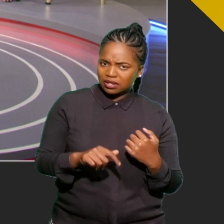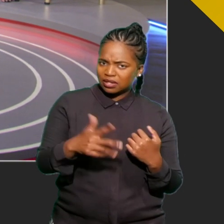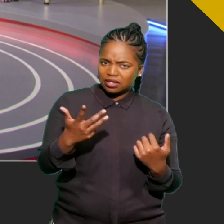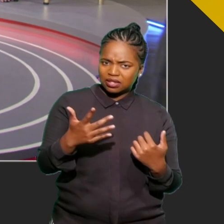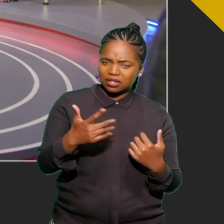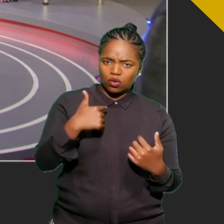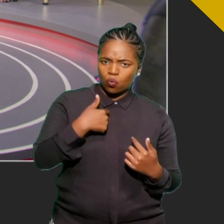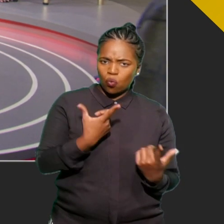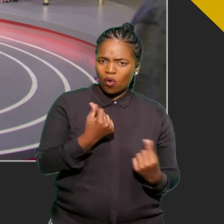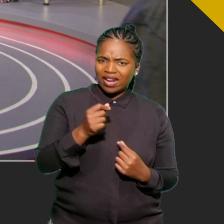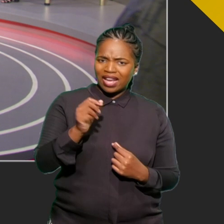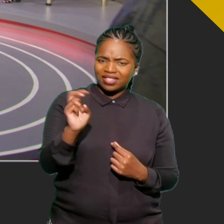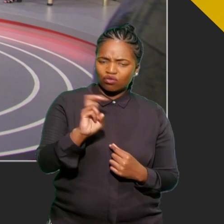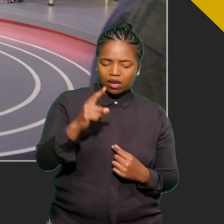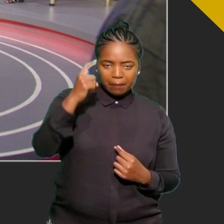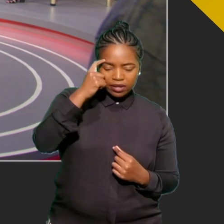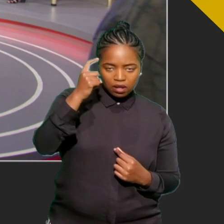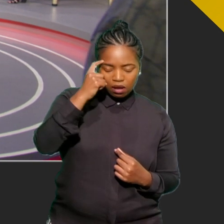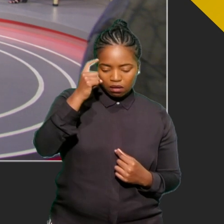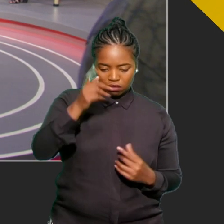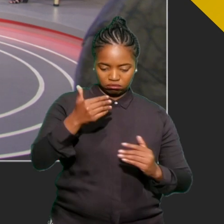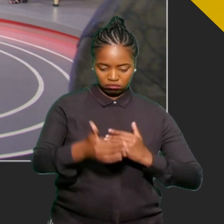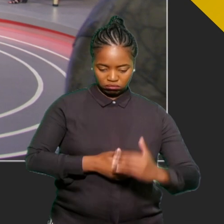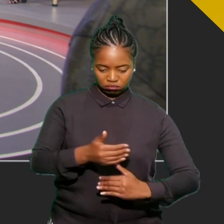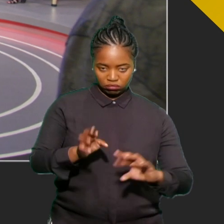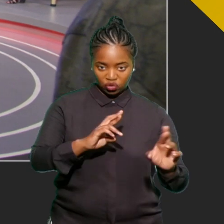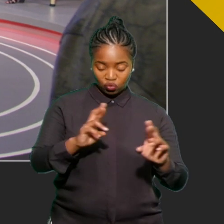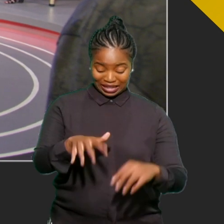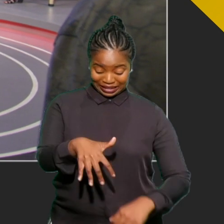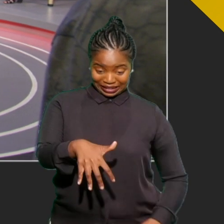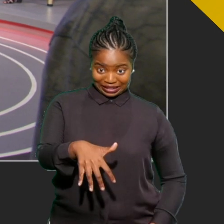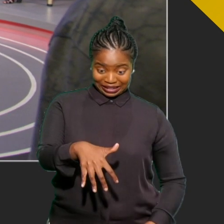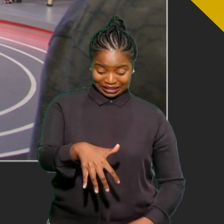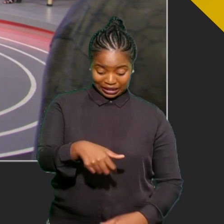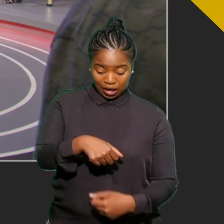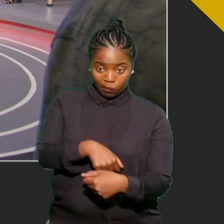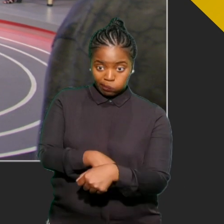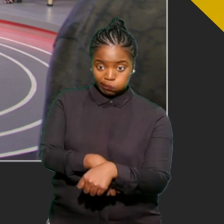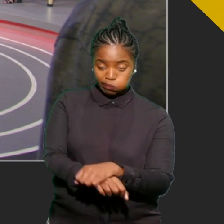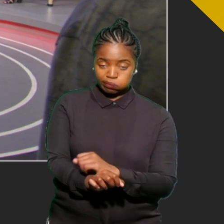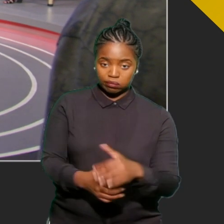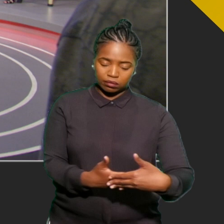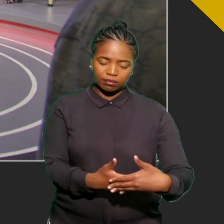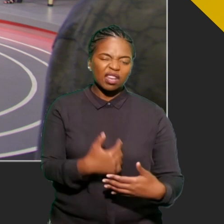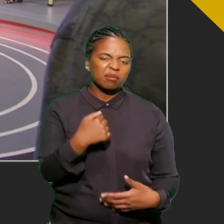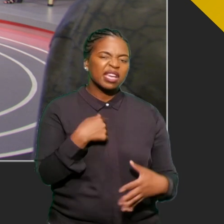helping yourself mentally or over prepared for sadla sisuno? I think who's